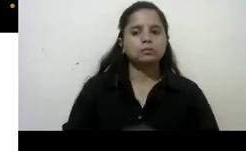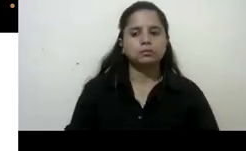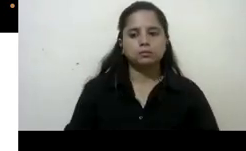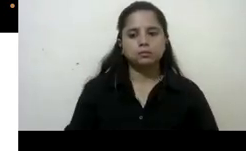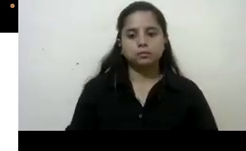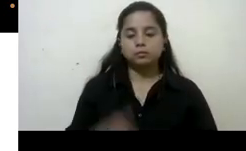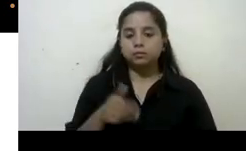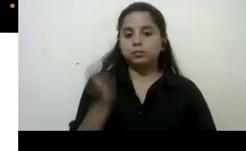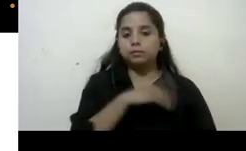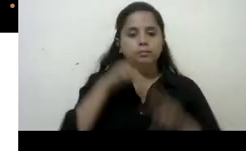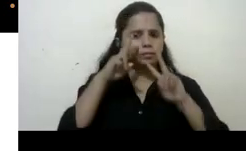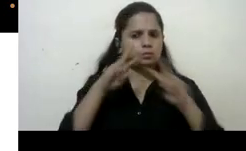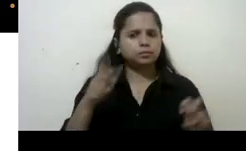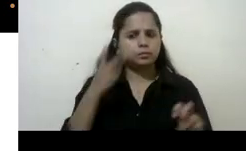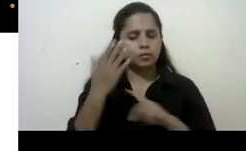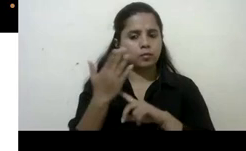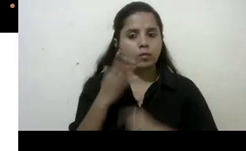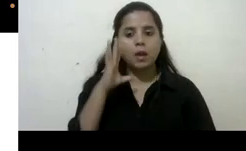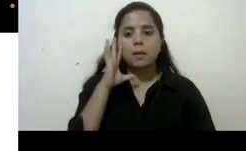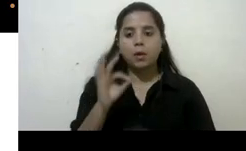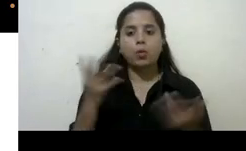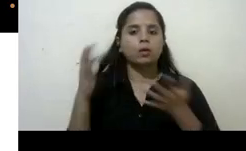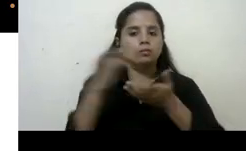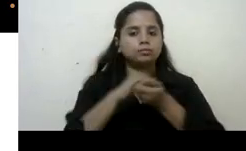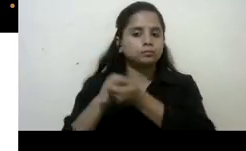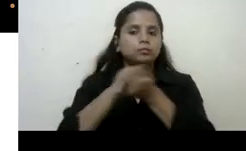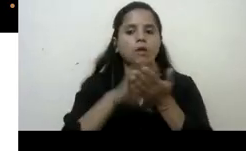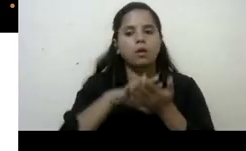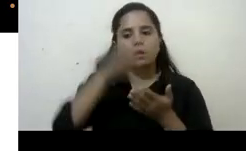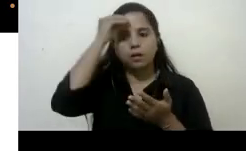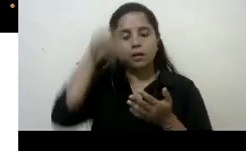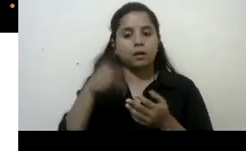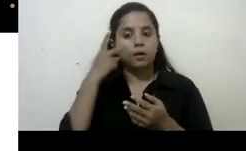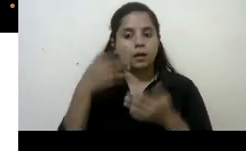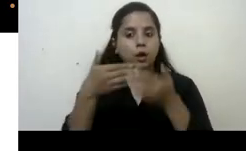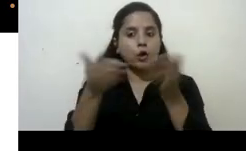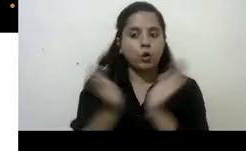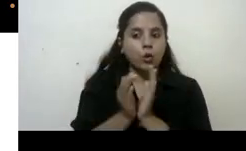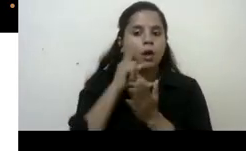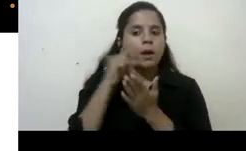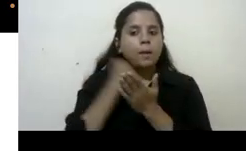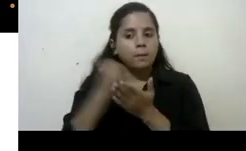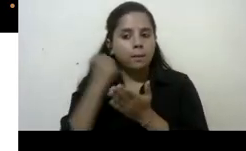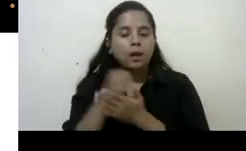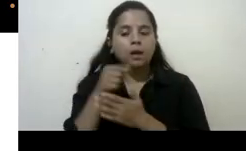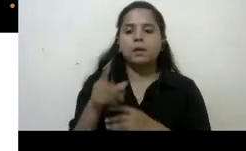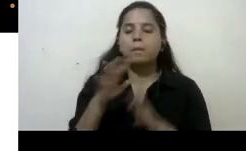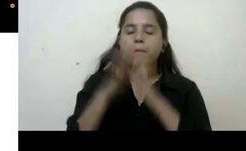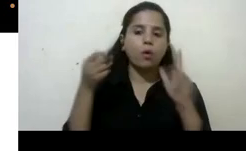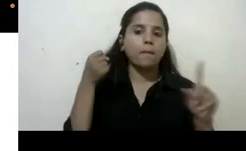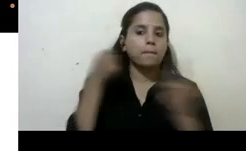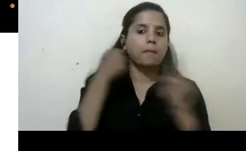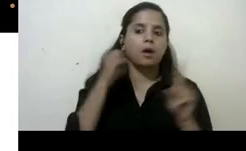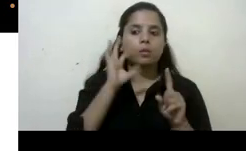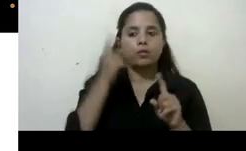Recent studies have highlighted the importance of collaborative learning in the form of communities of practice as a more impactful for